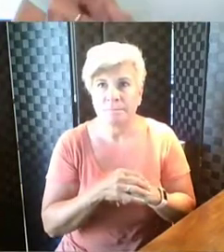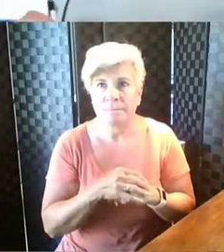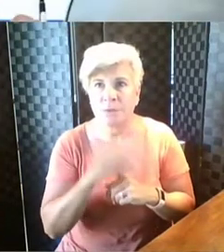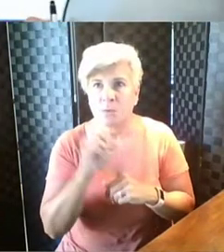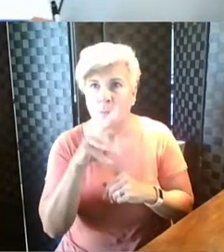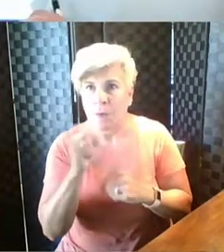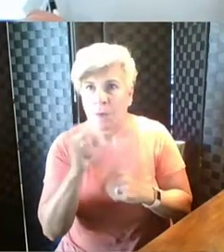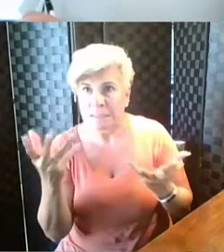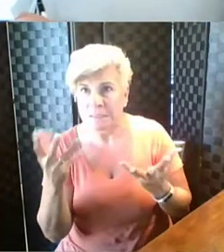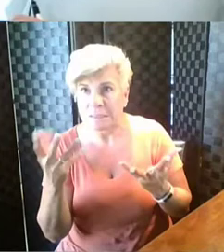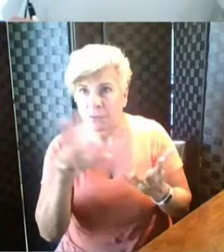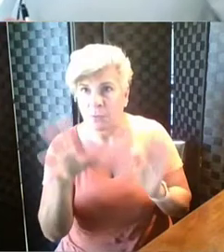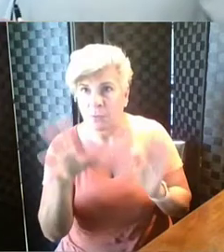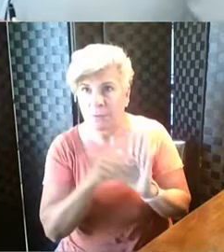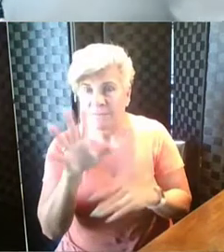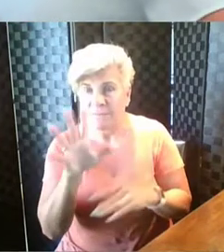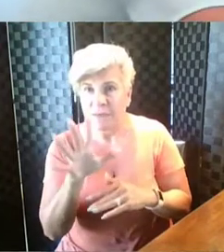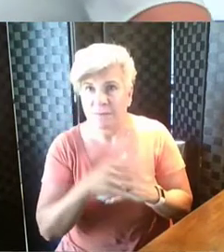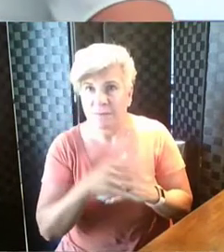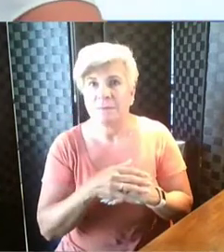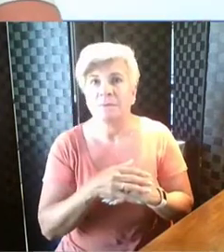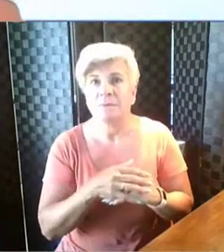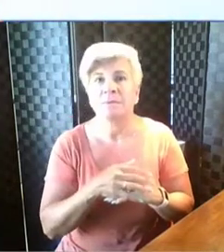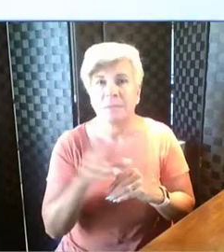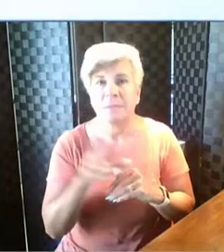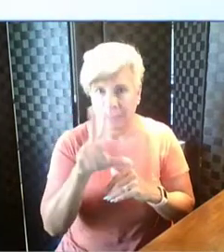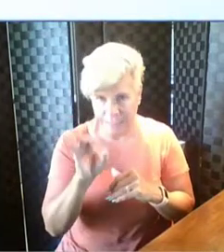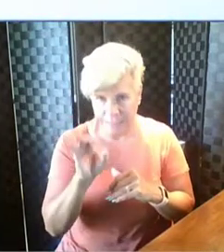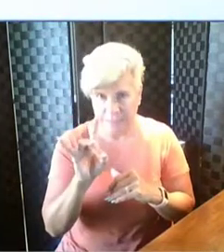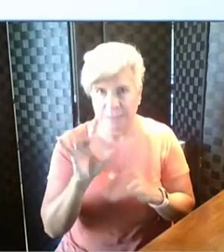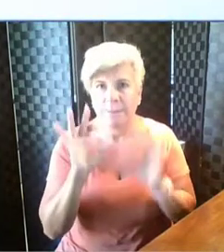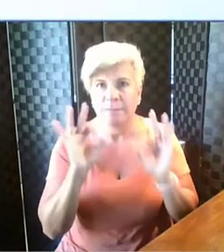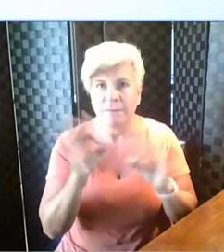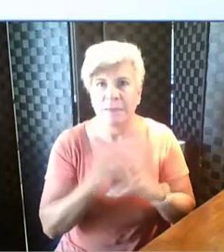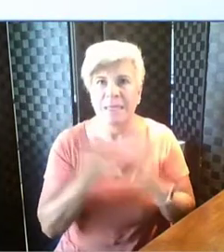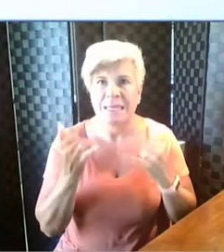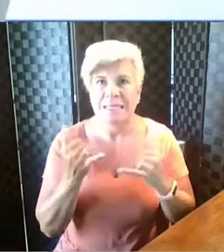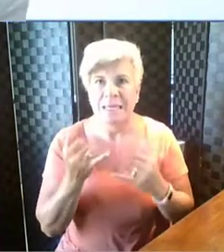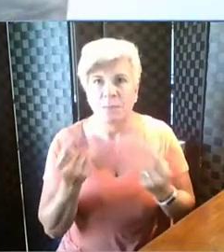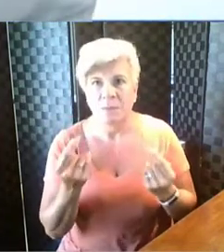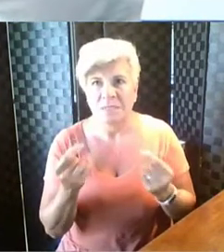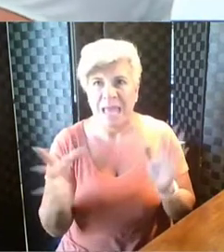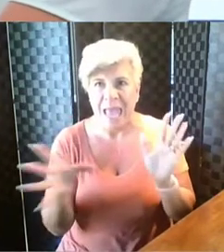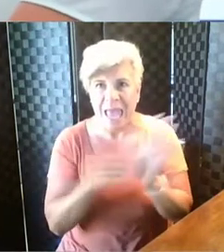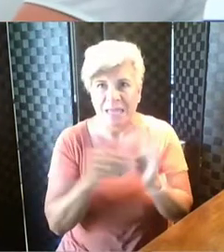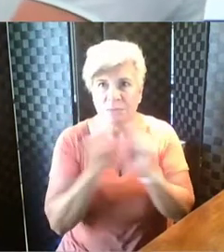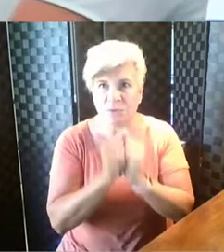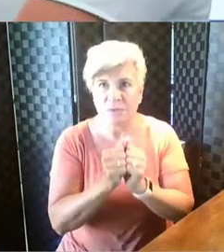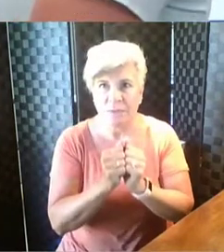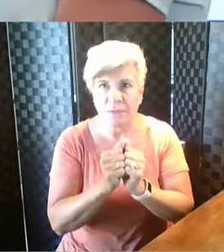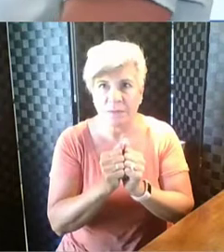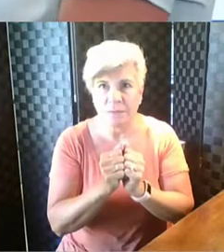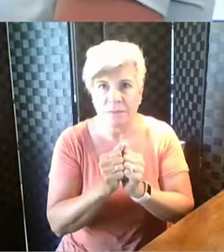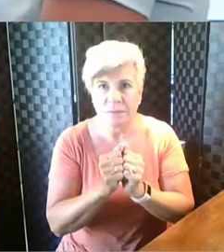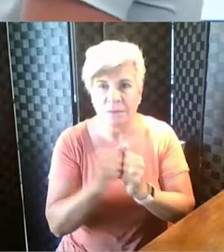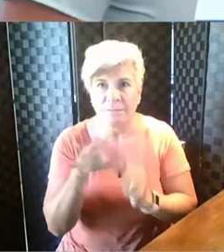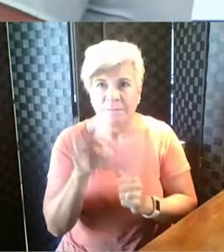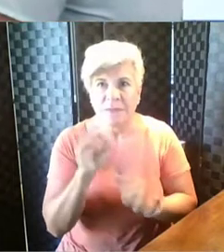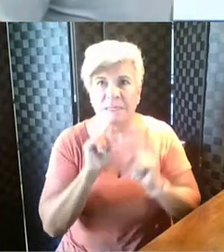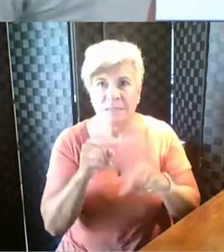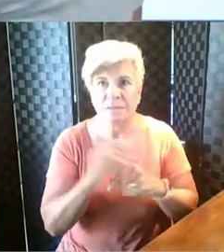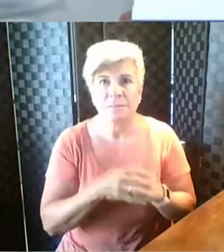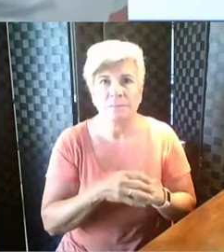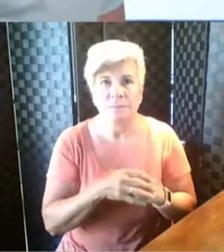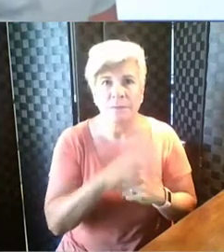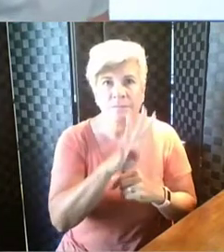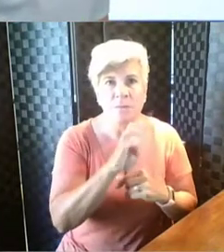not least, 3 plus 5 is 8. Perfect. Okay, now all we have to do is add those together to get our final answer.